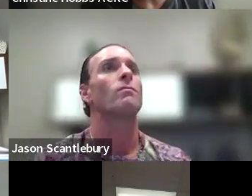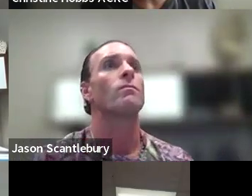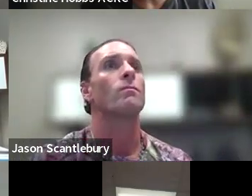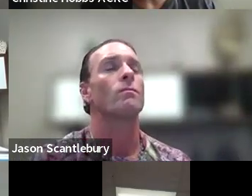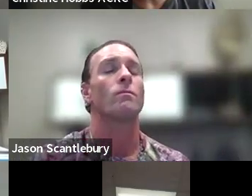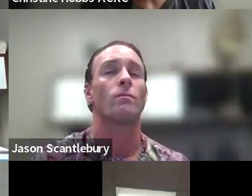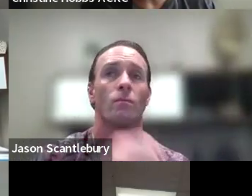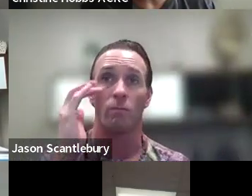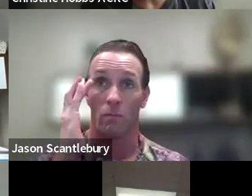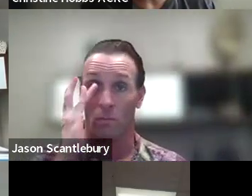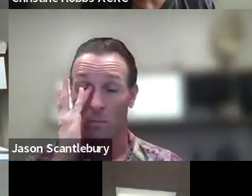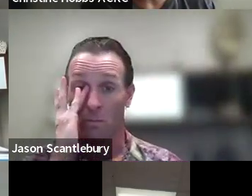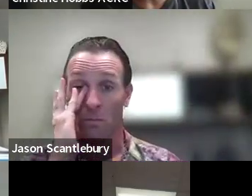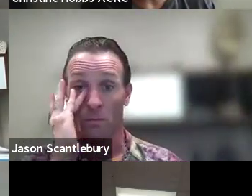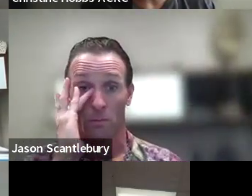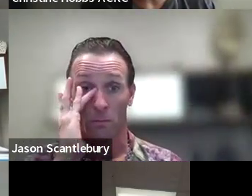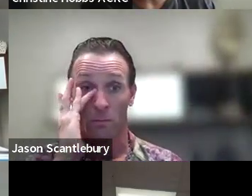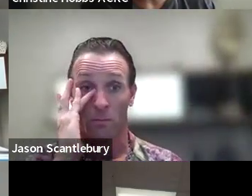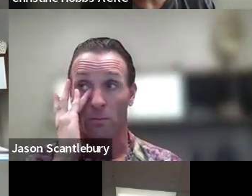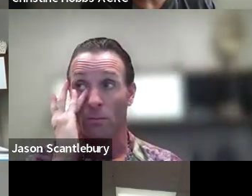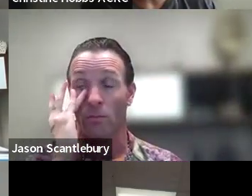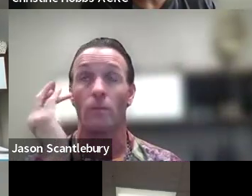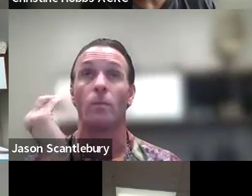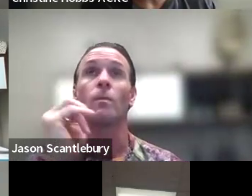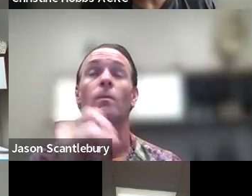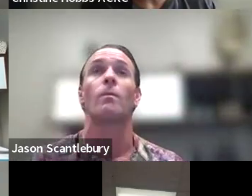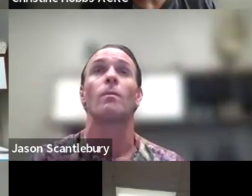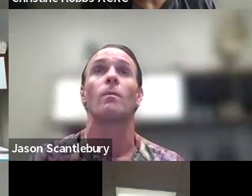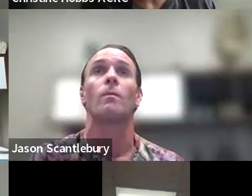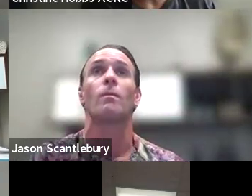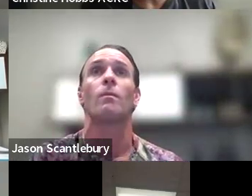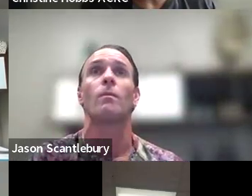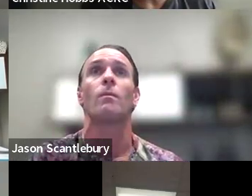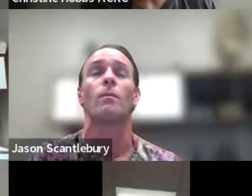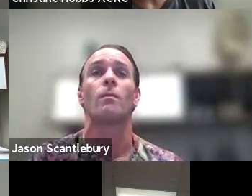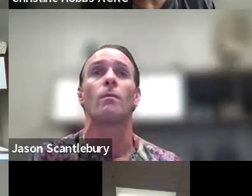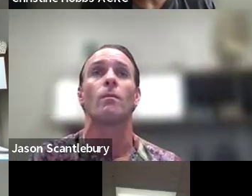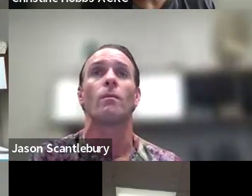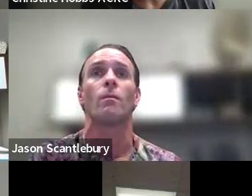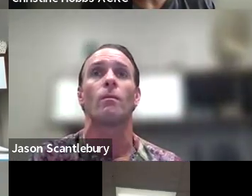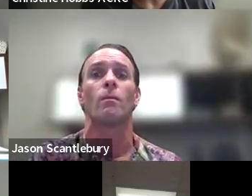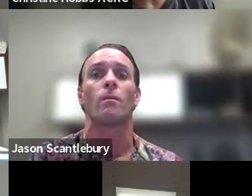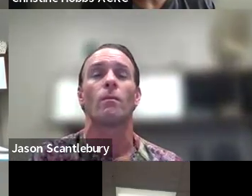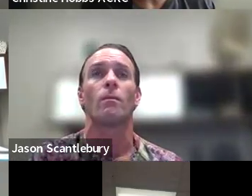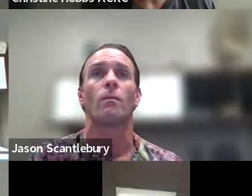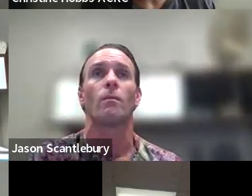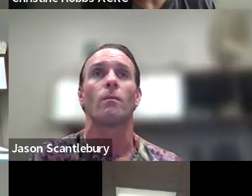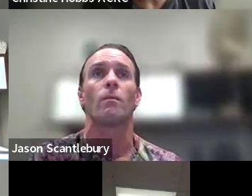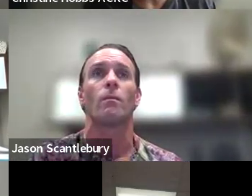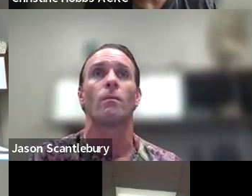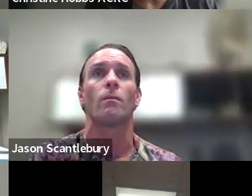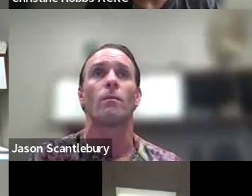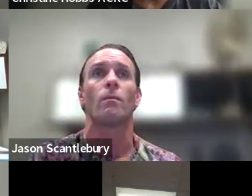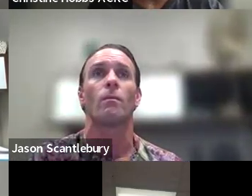came to be. There's a shout out to Santa Day in there that makes everyone smile, and For it's sure. a nice